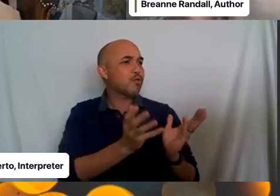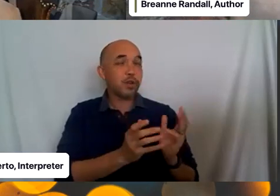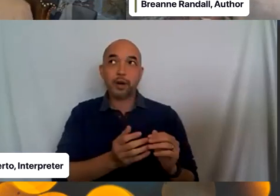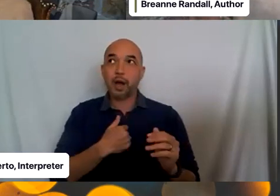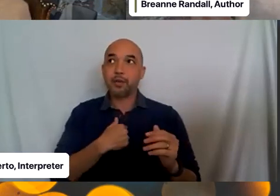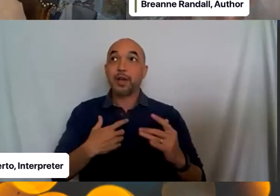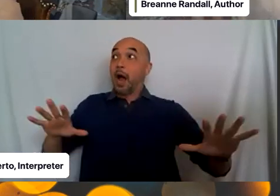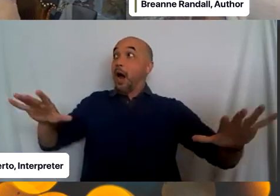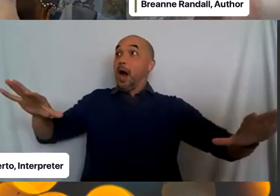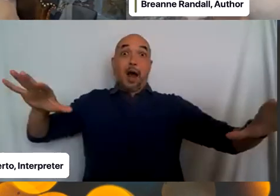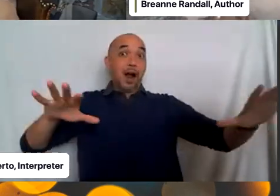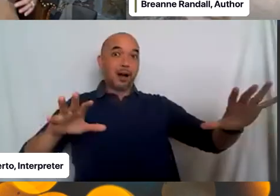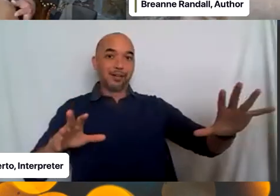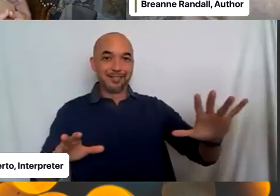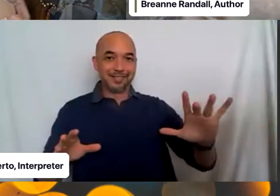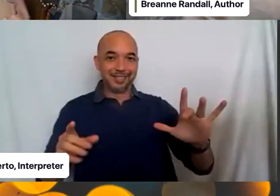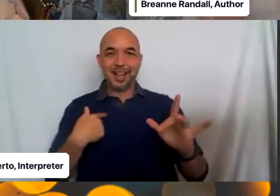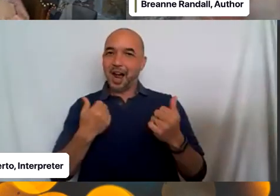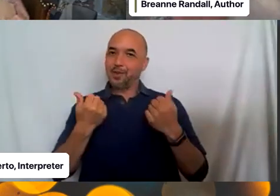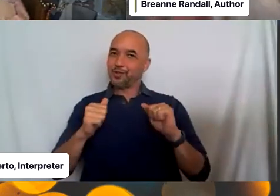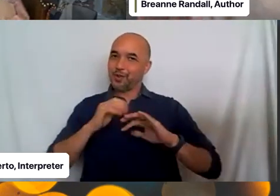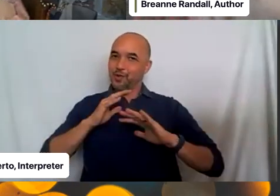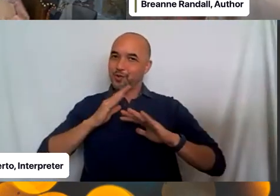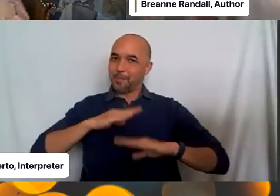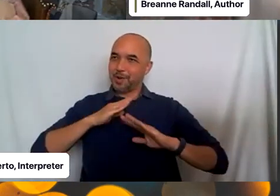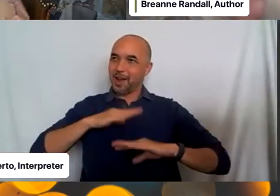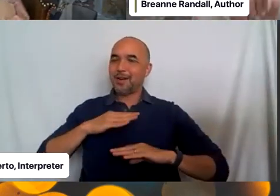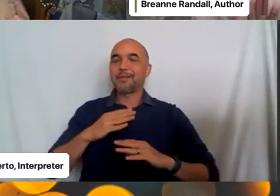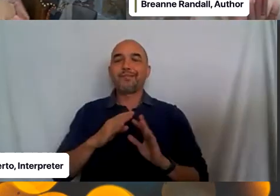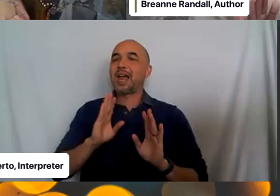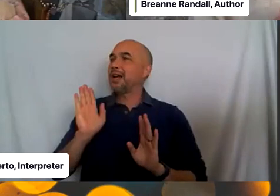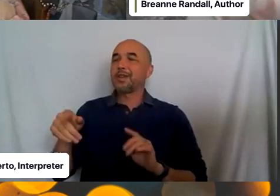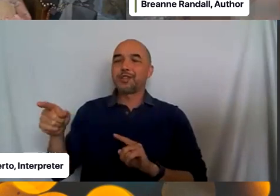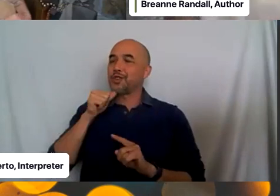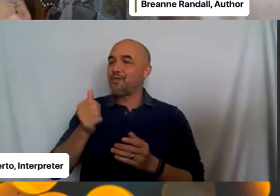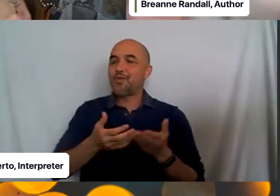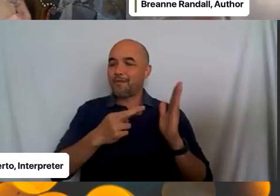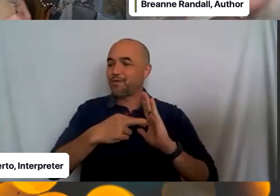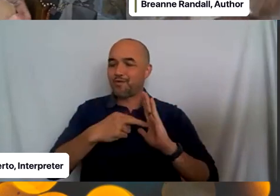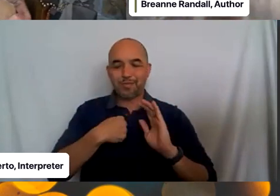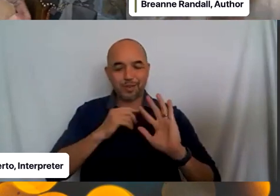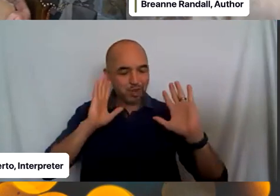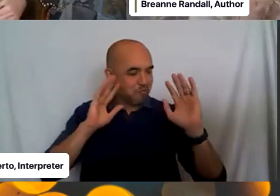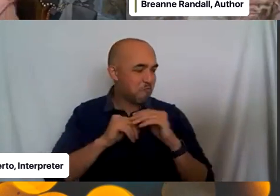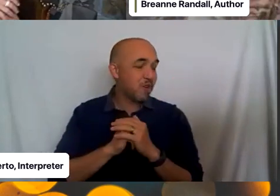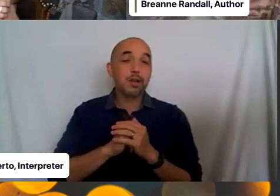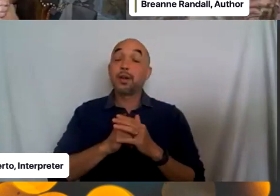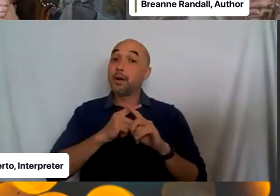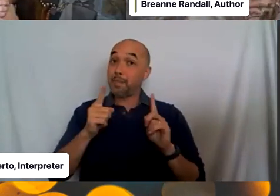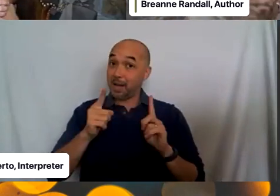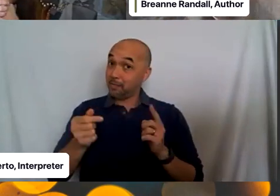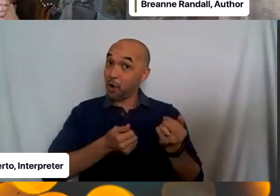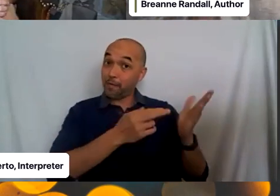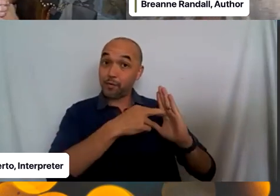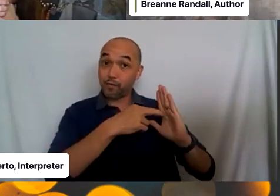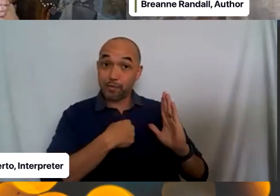I was trying to like talk myself down, like she's probably not going to offer representation. So anyway, she offered